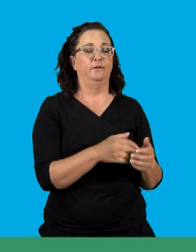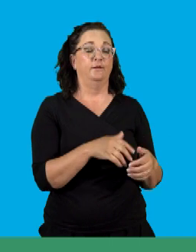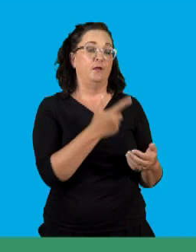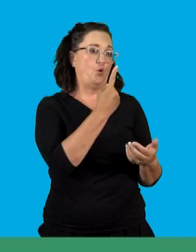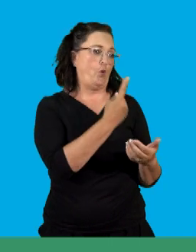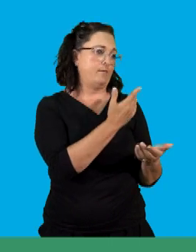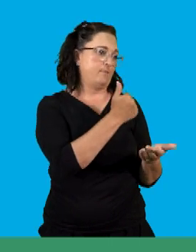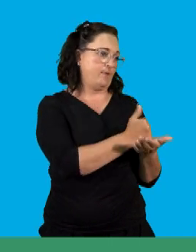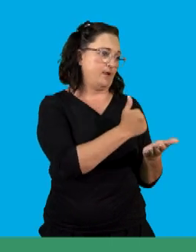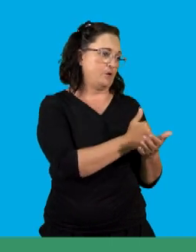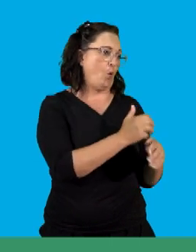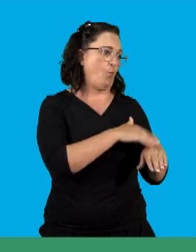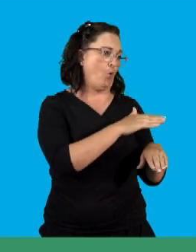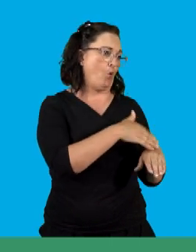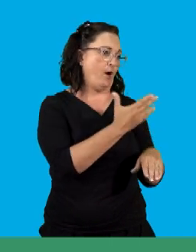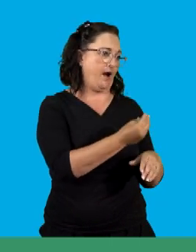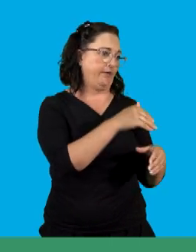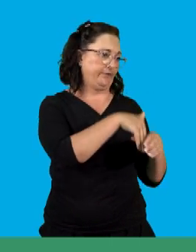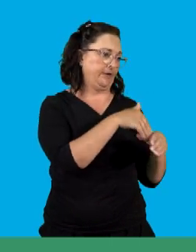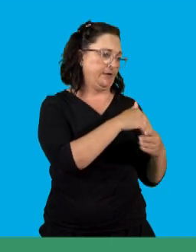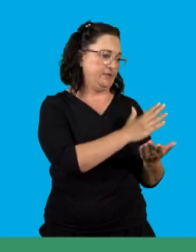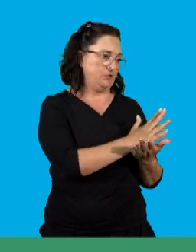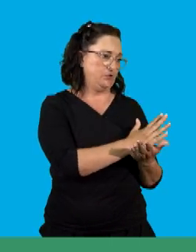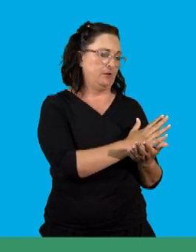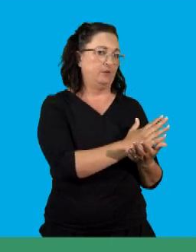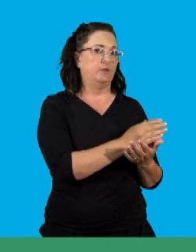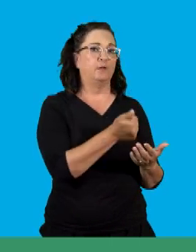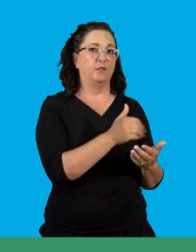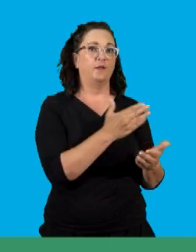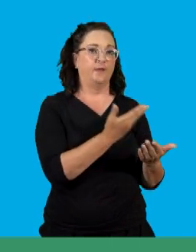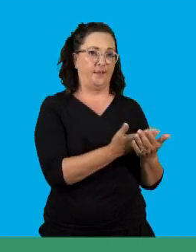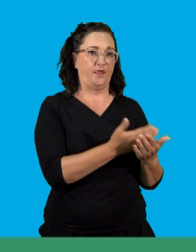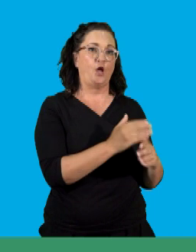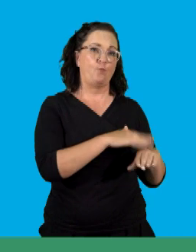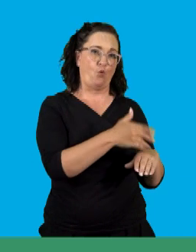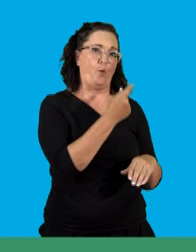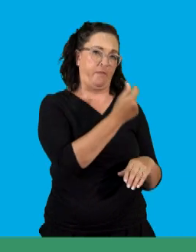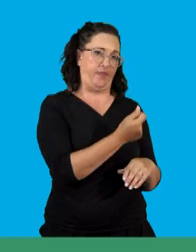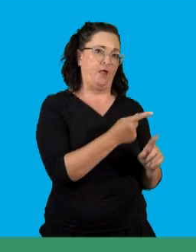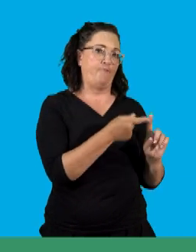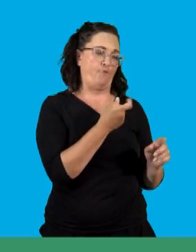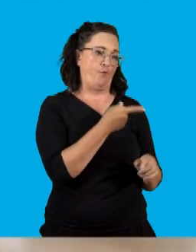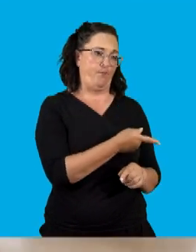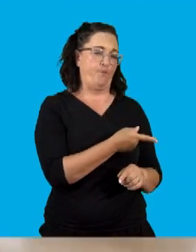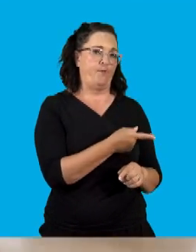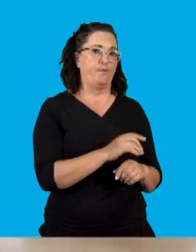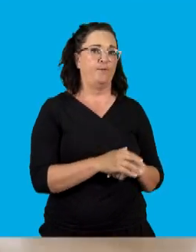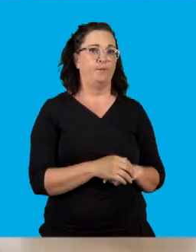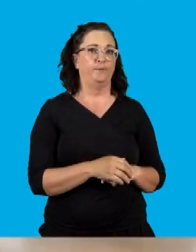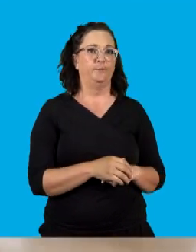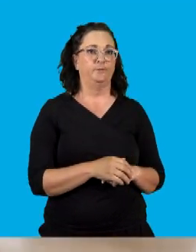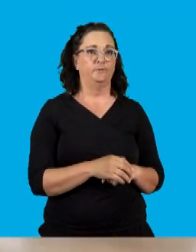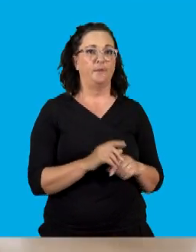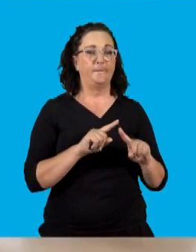obviously, if we have more shares in a company, it simply means that you are going to get more dividends. So the return for